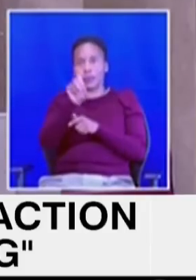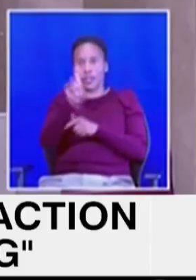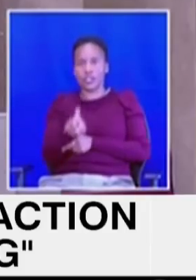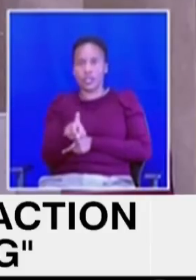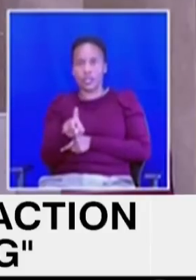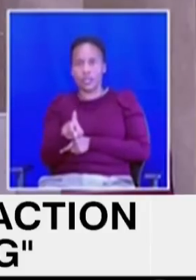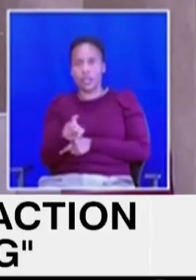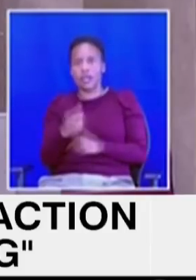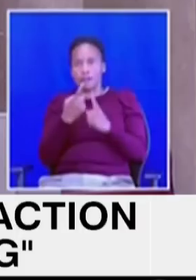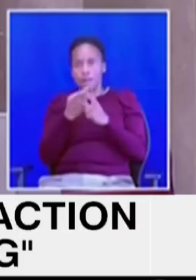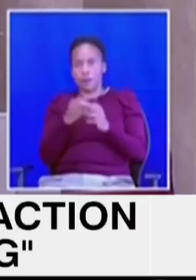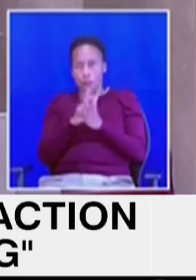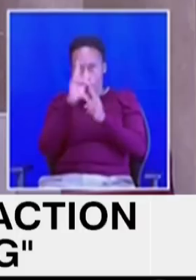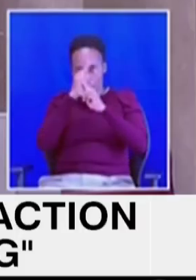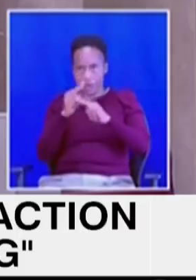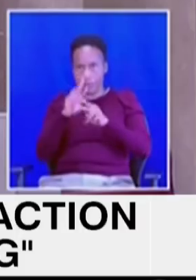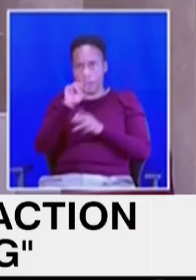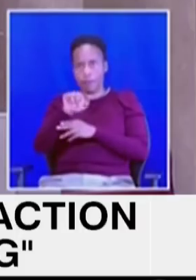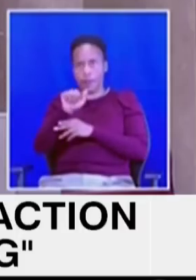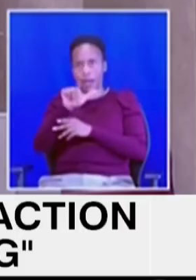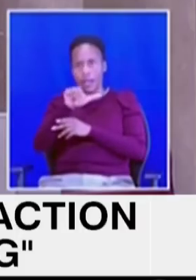from Honourable Malika.